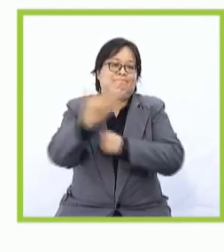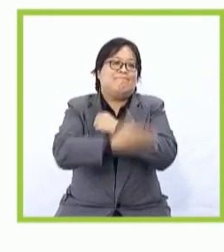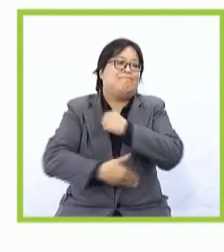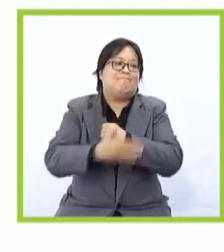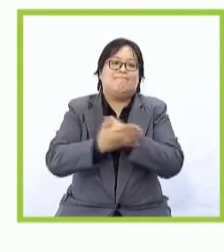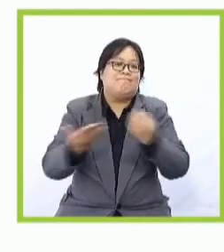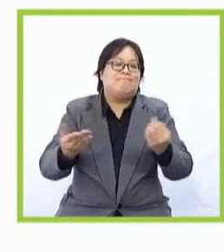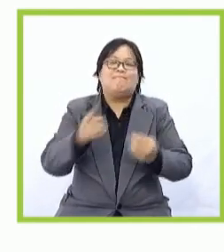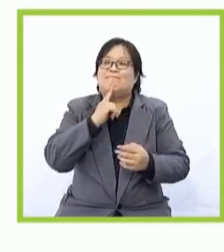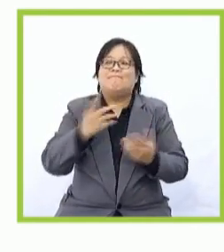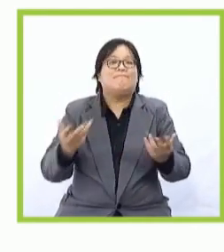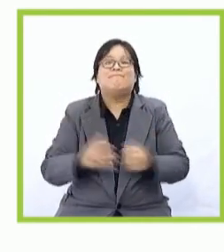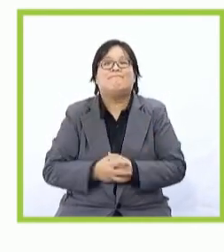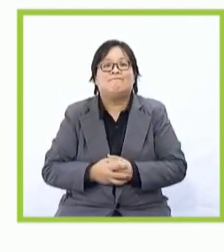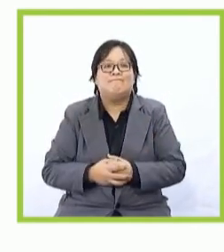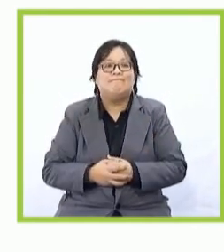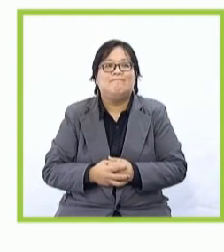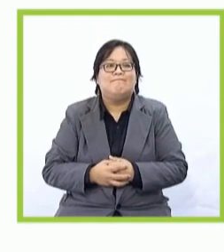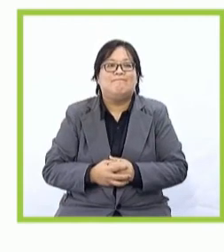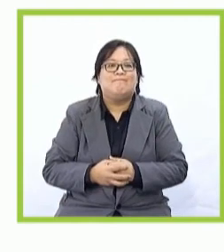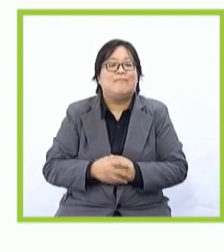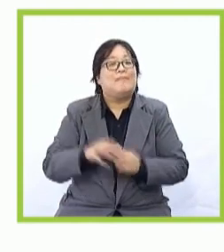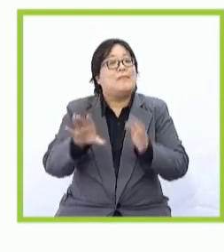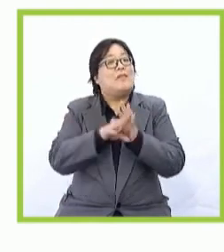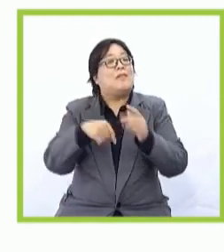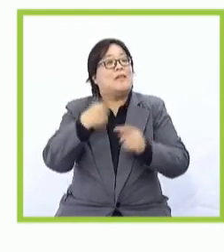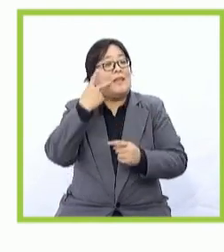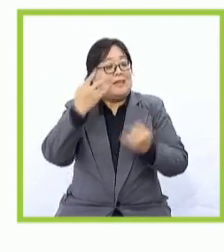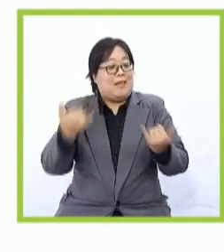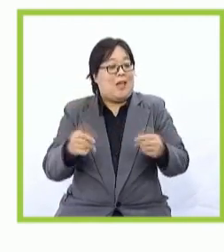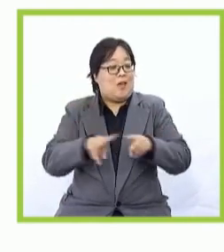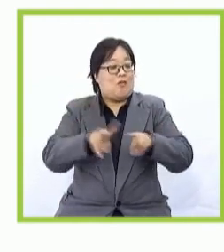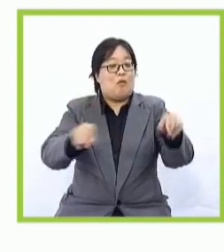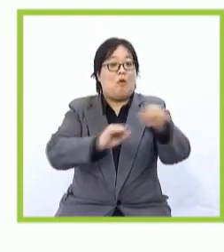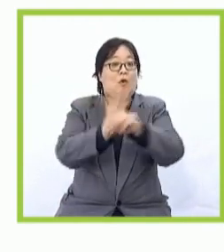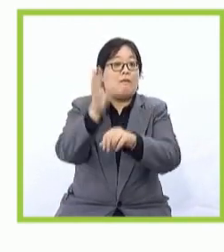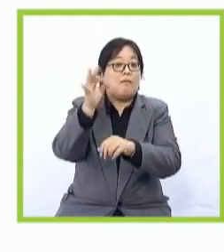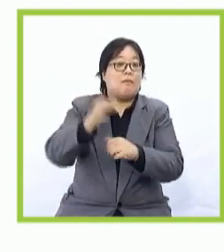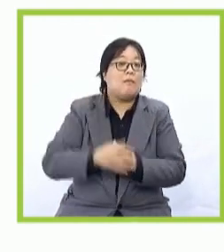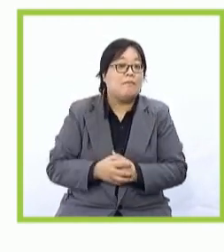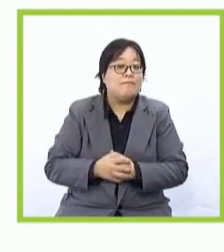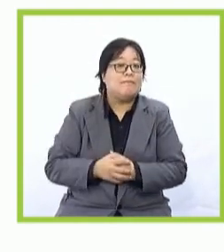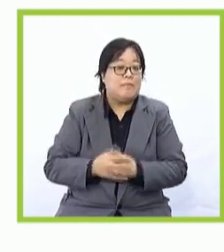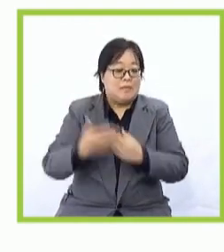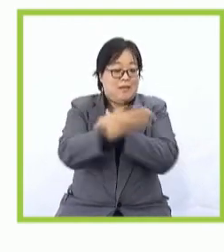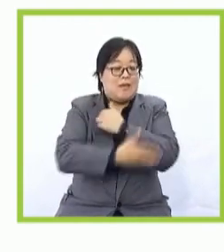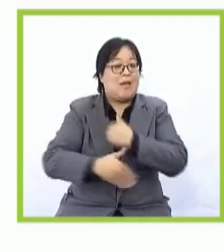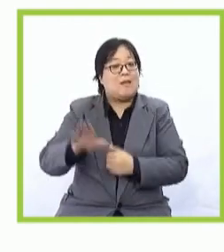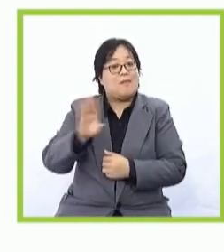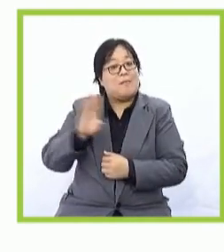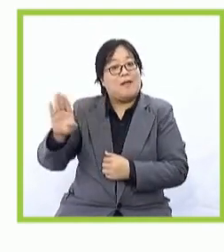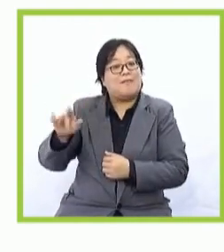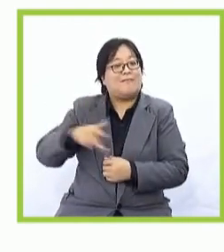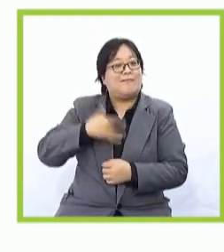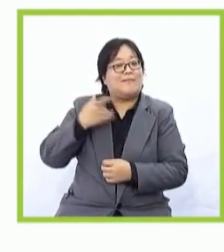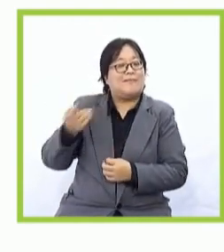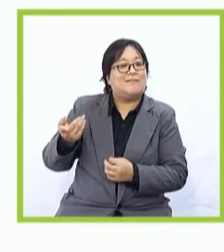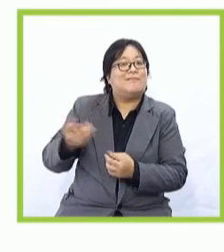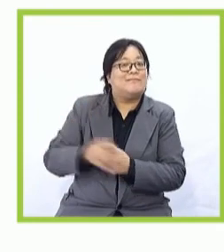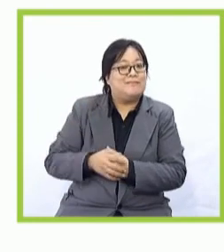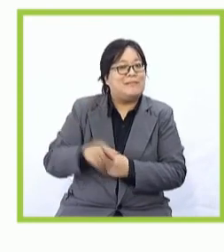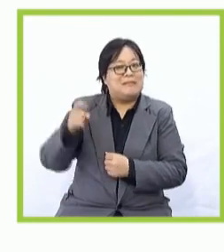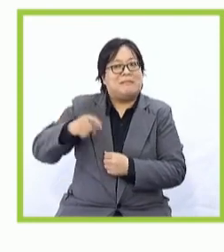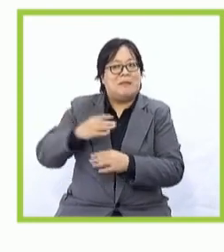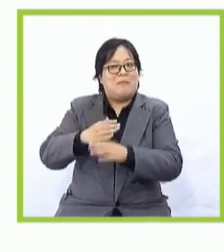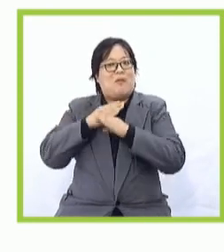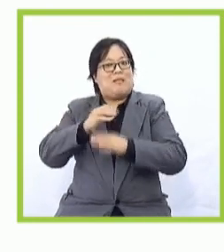a classic, for example, is what we see with COVID-19, where Western countries feel that in order to